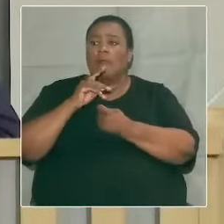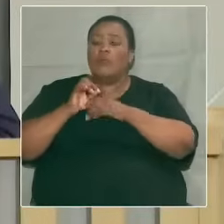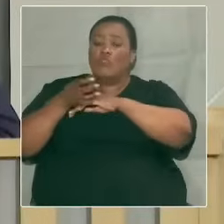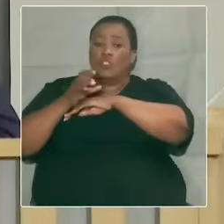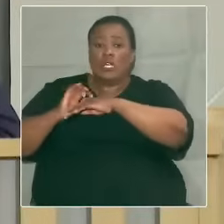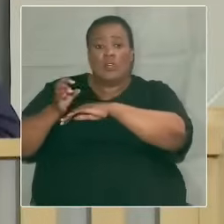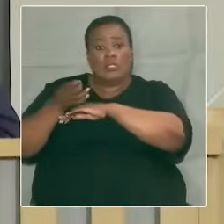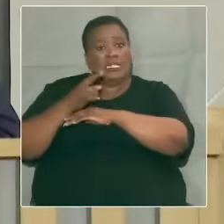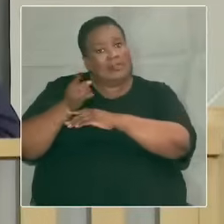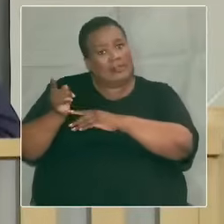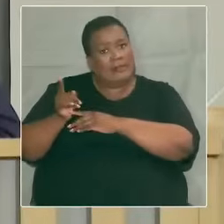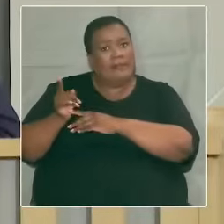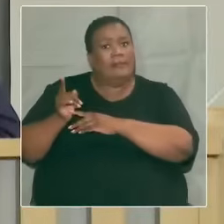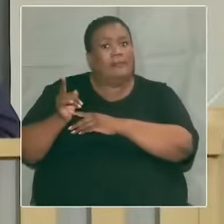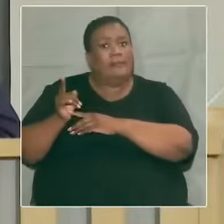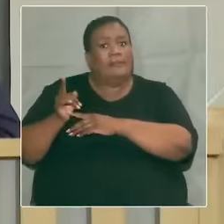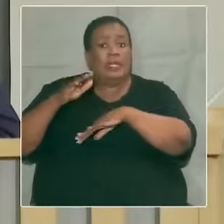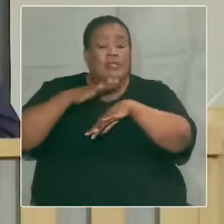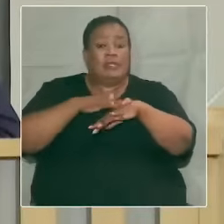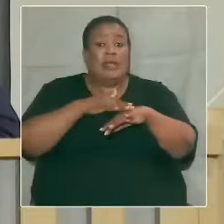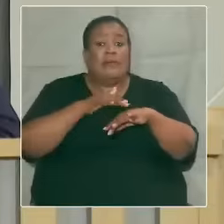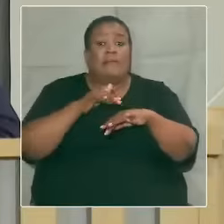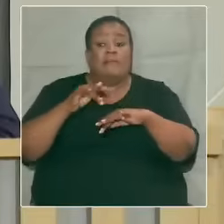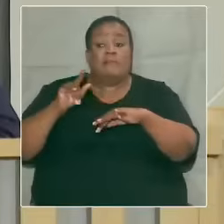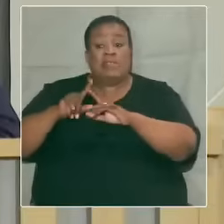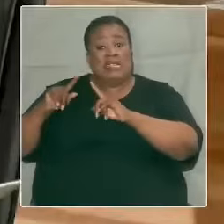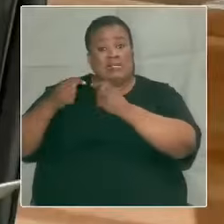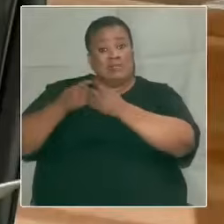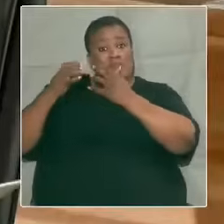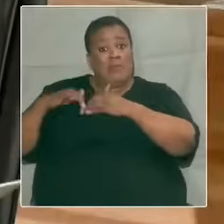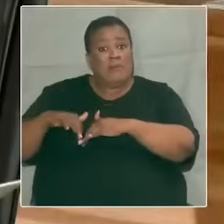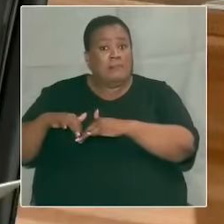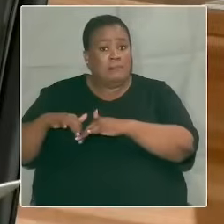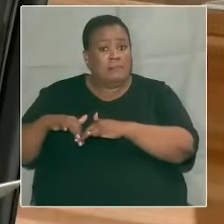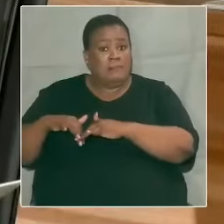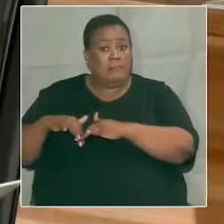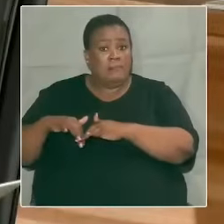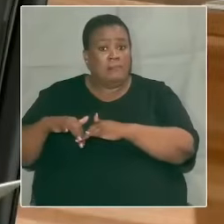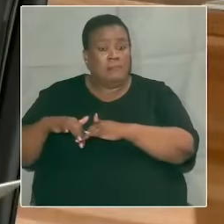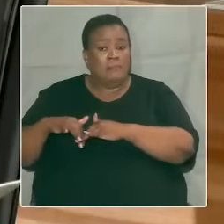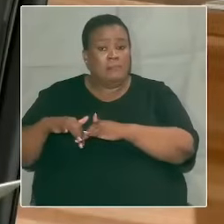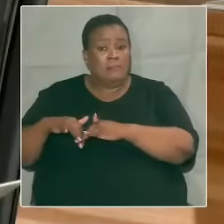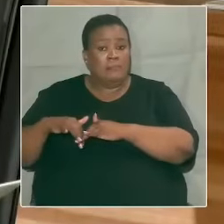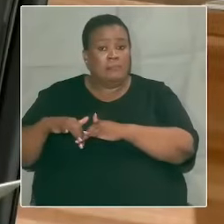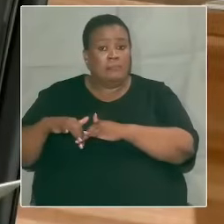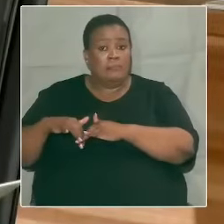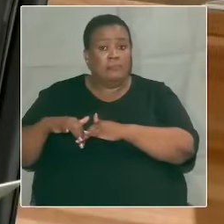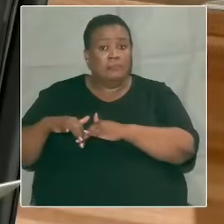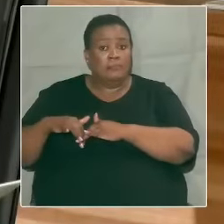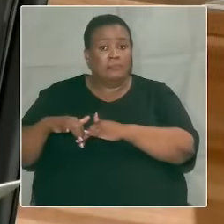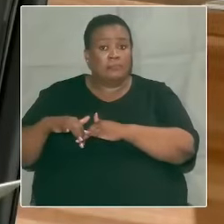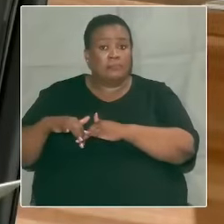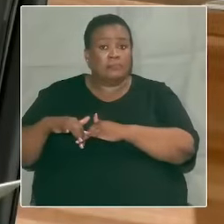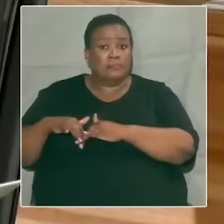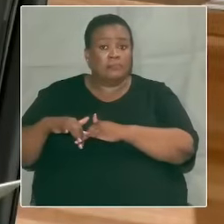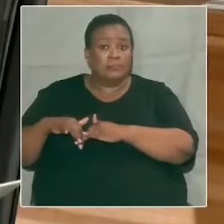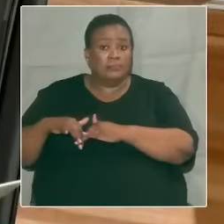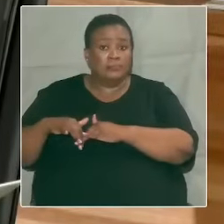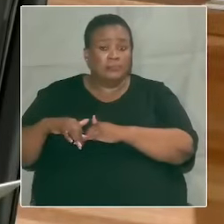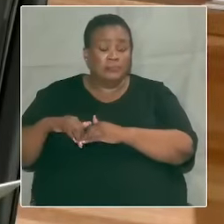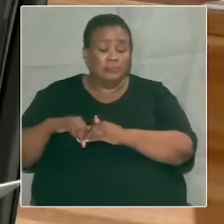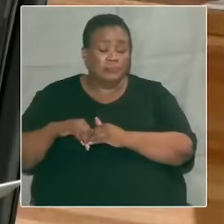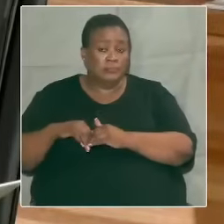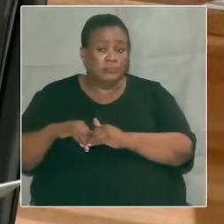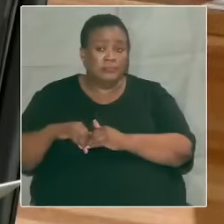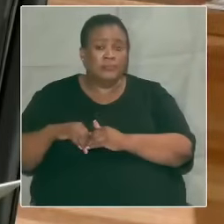when that task team was disbanded. You recall in response to the question that you were asked by Commissioner Baloyi, you dealt